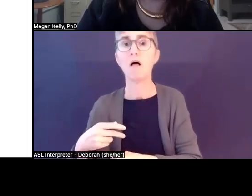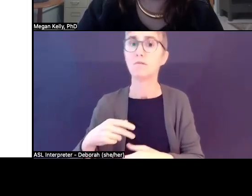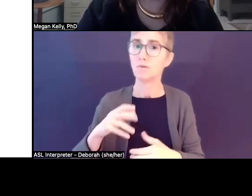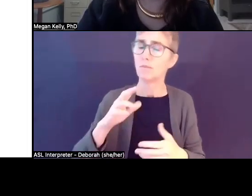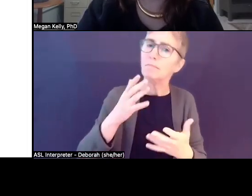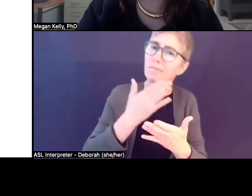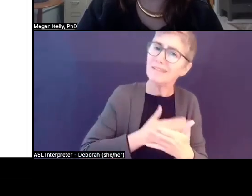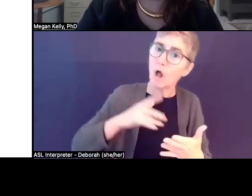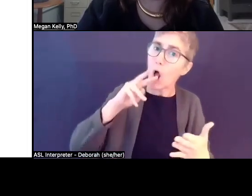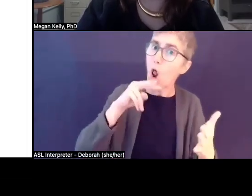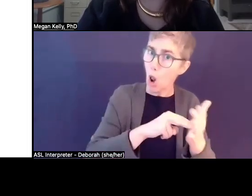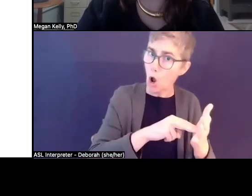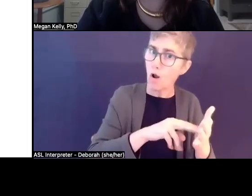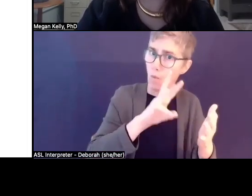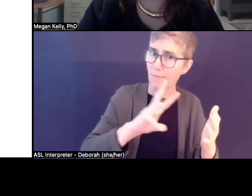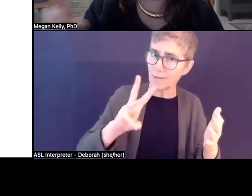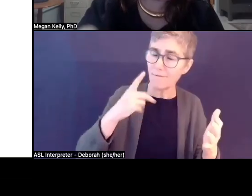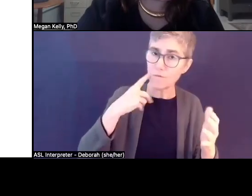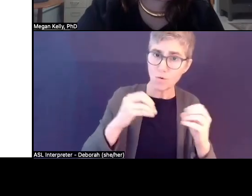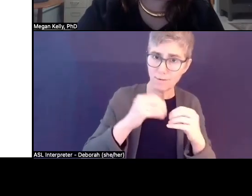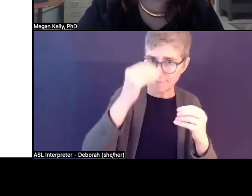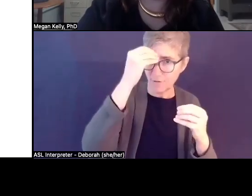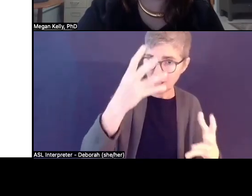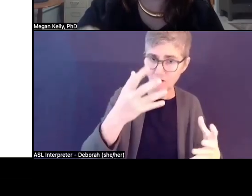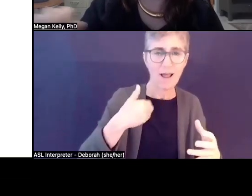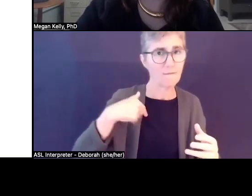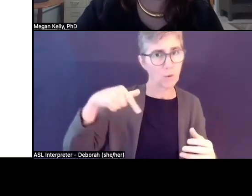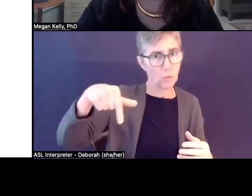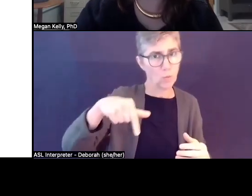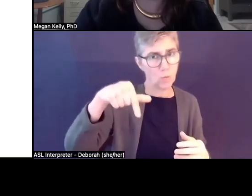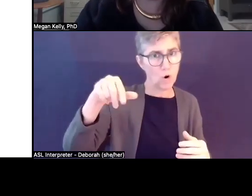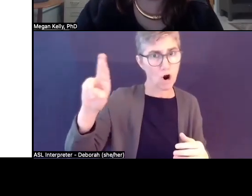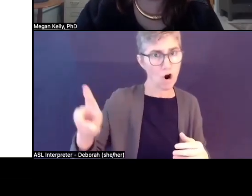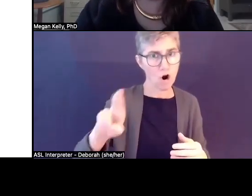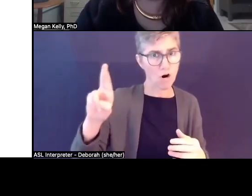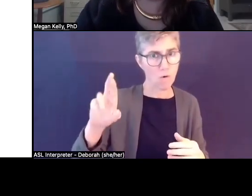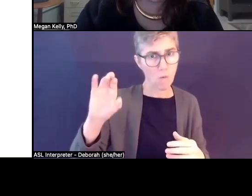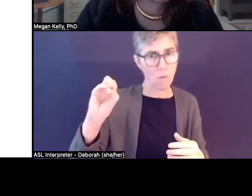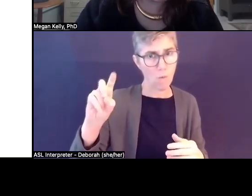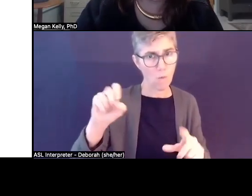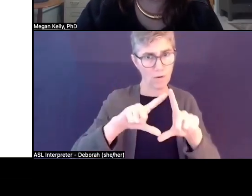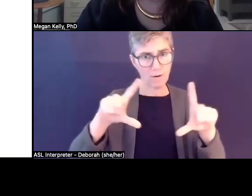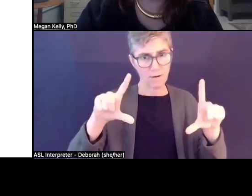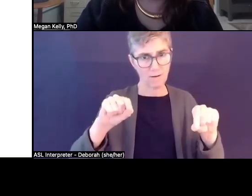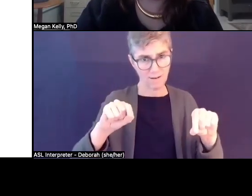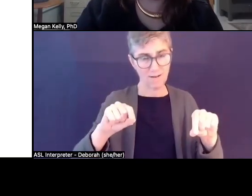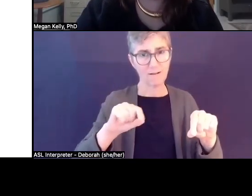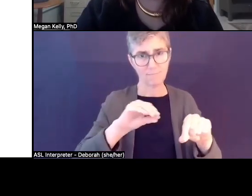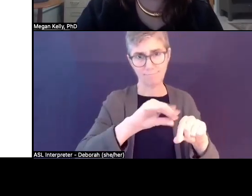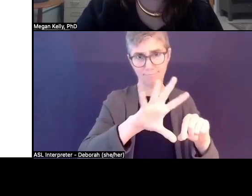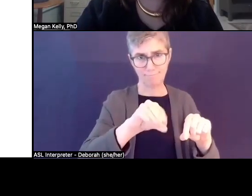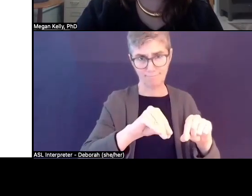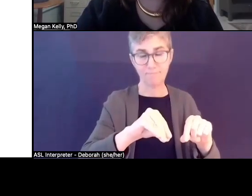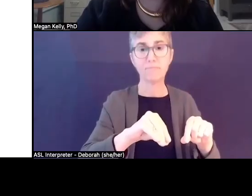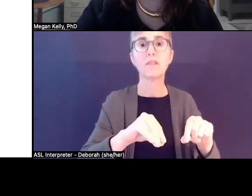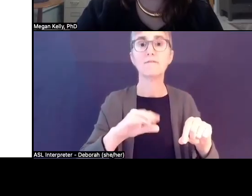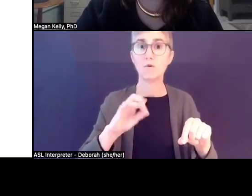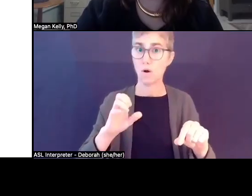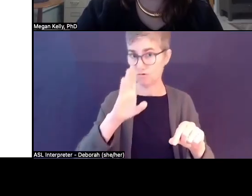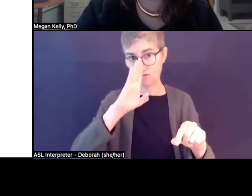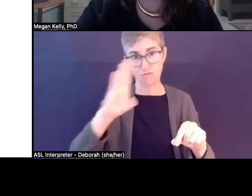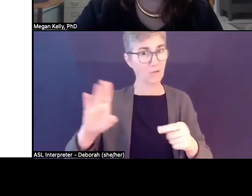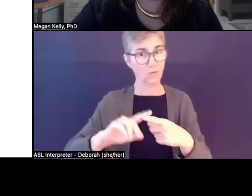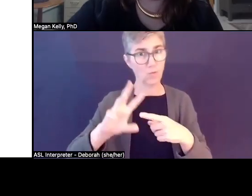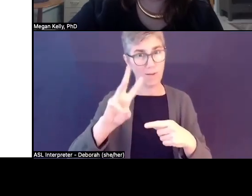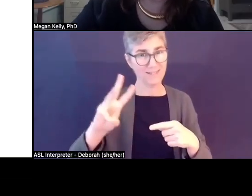and enter a request. Here is a QR code on this slide if you want to go directly to our